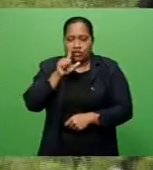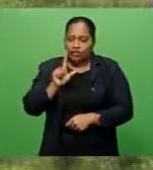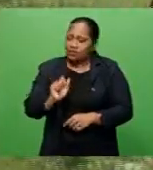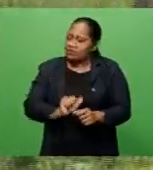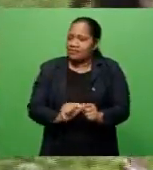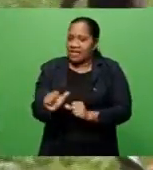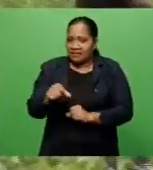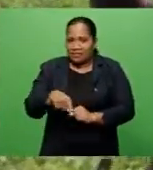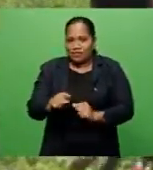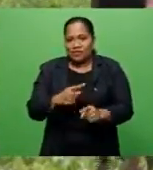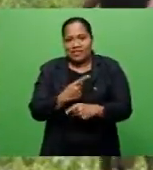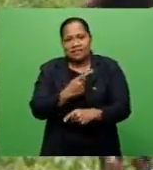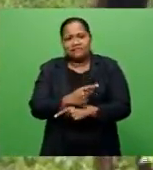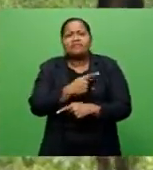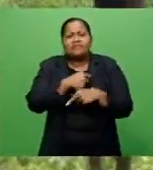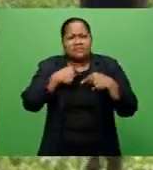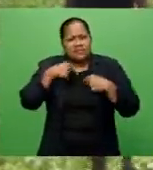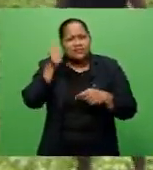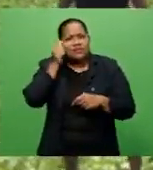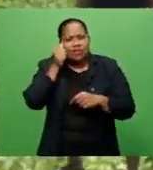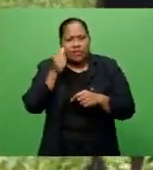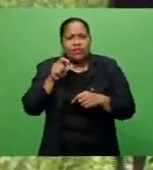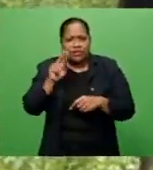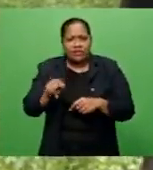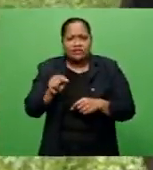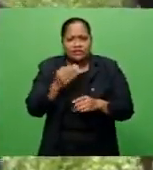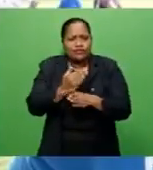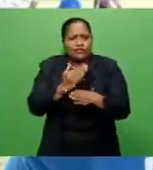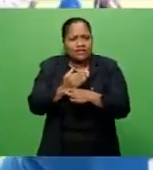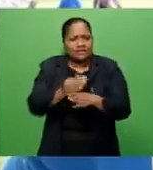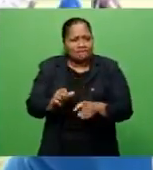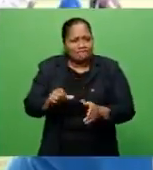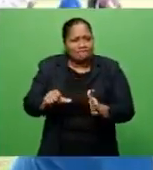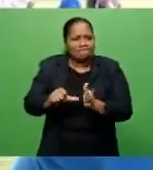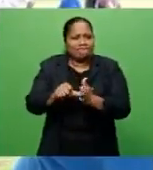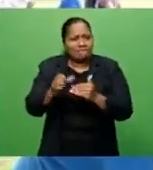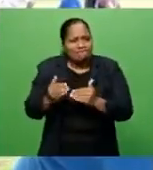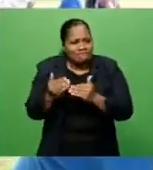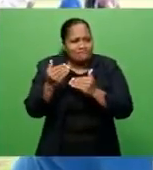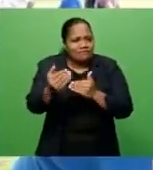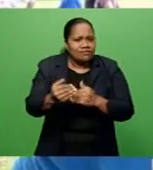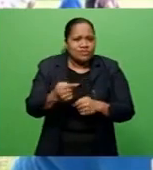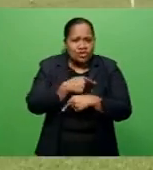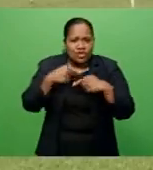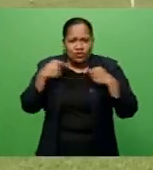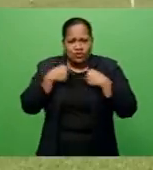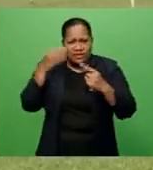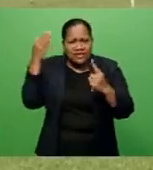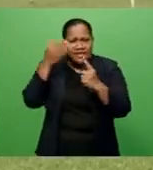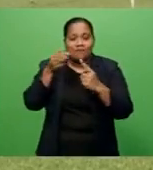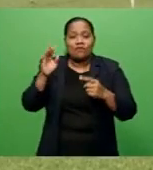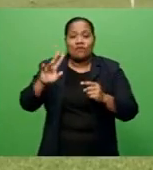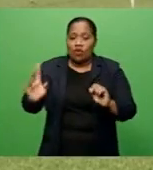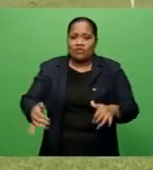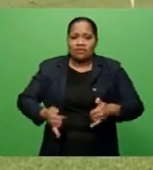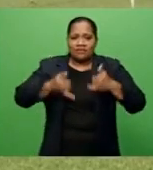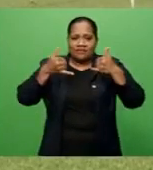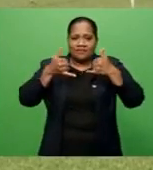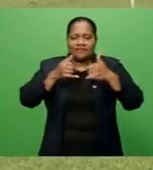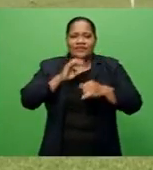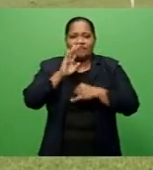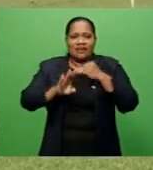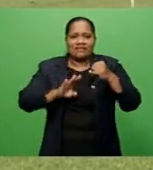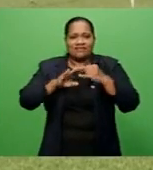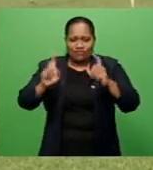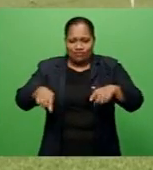need to know one step ahead, but our main aim is for the cup final. The Dominion brothers are in a